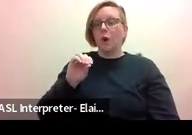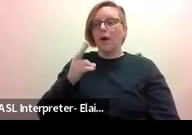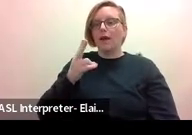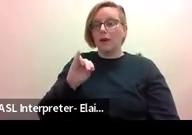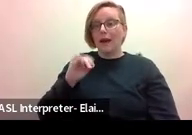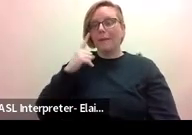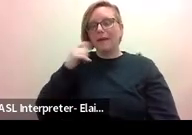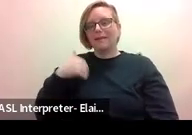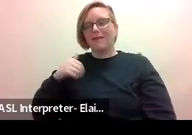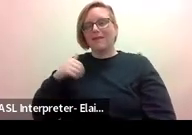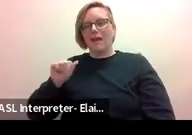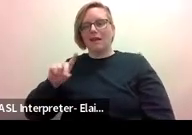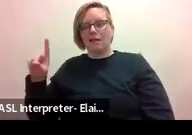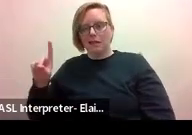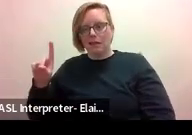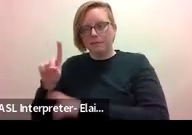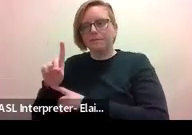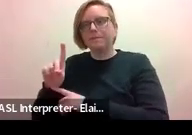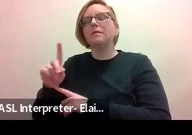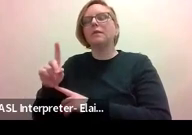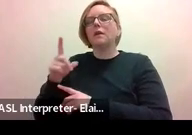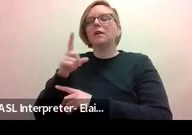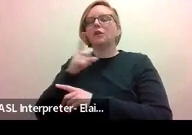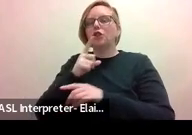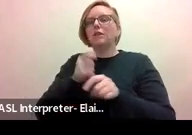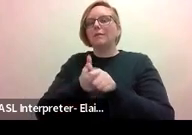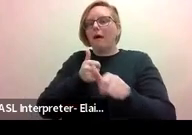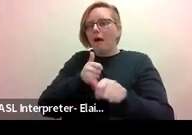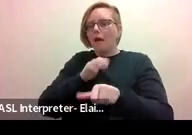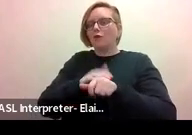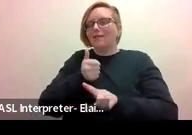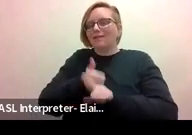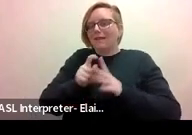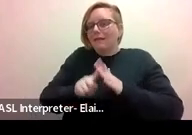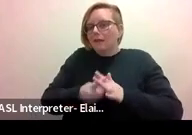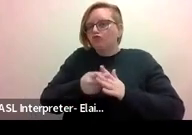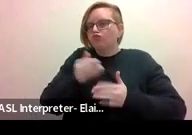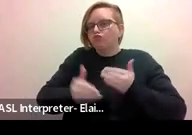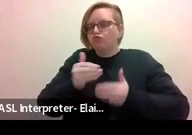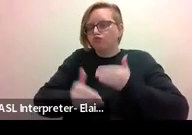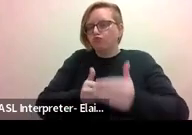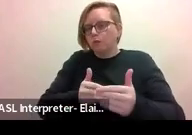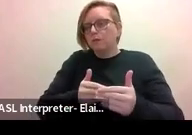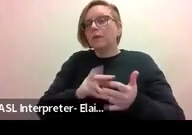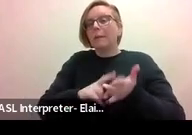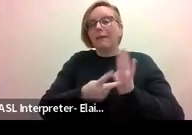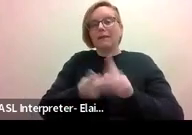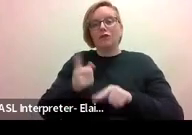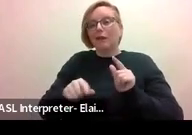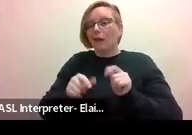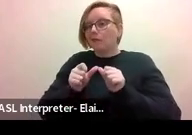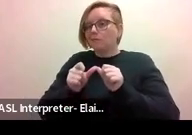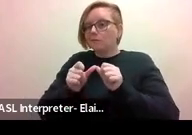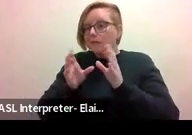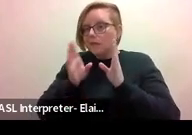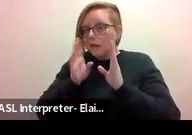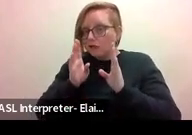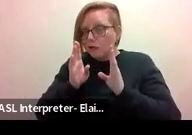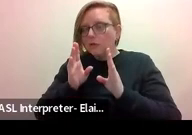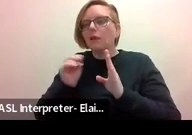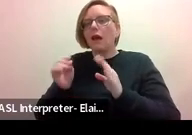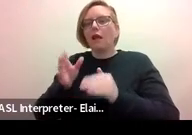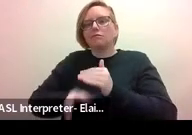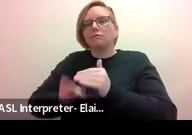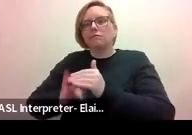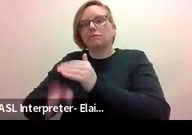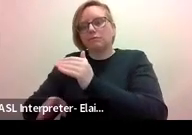She has a gap in self-initiation, and this impacts her ability to maintain attention and complete assigned tasks. So you could see